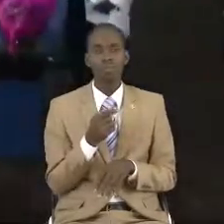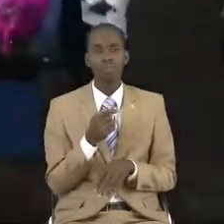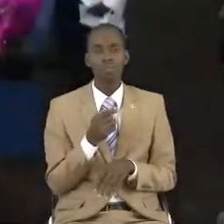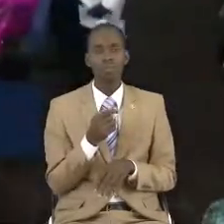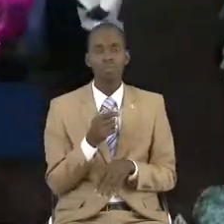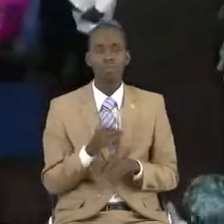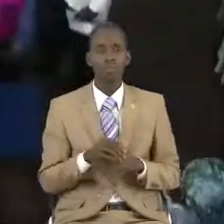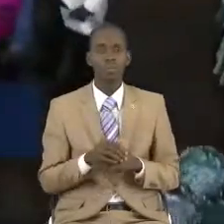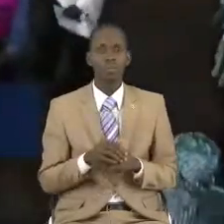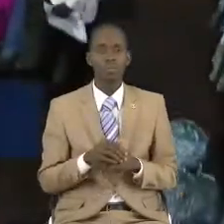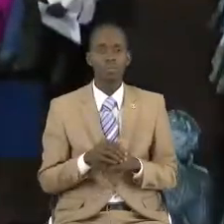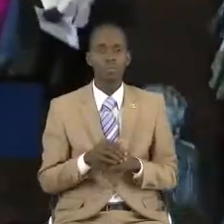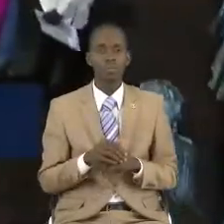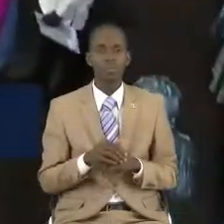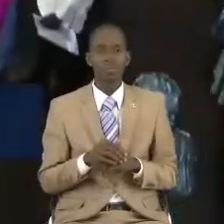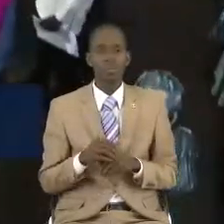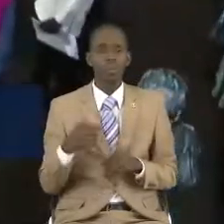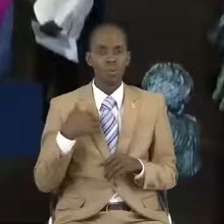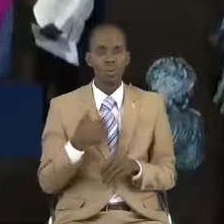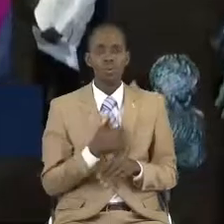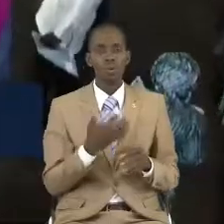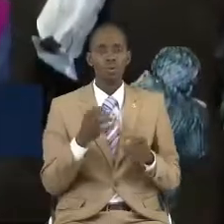let's hear from you